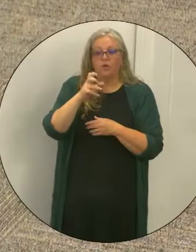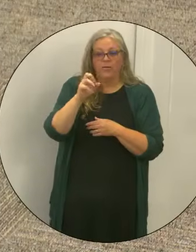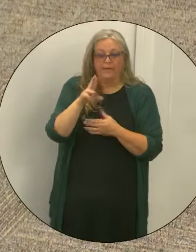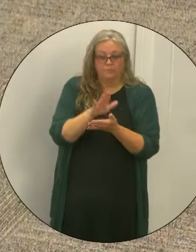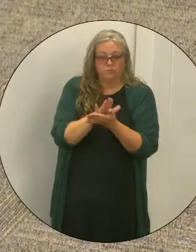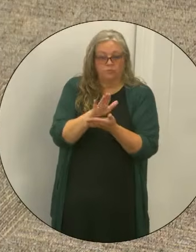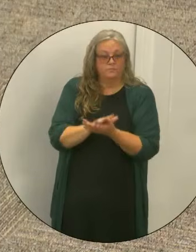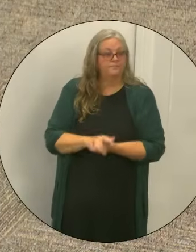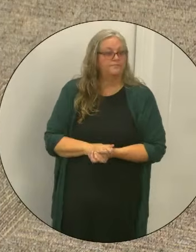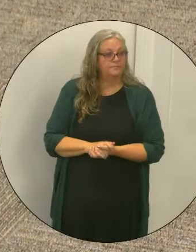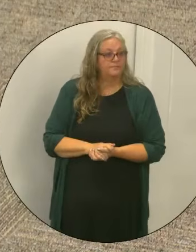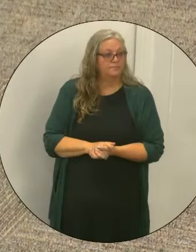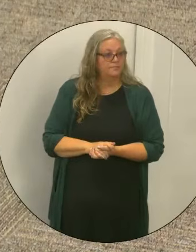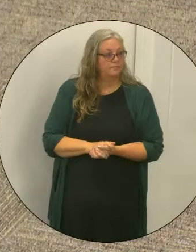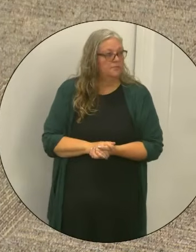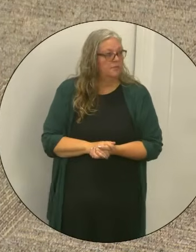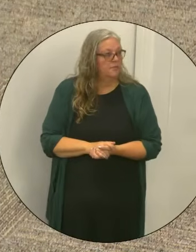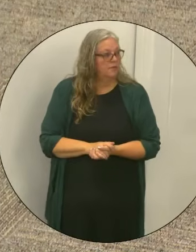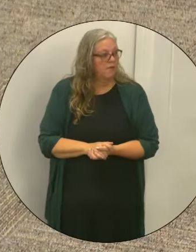last question.